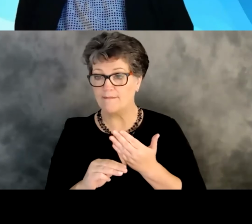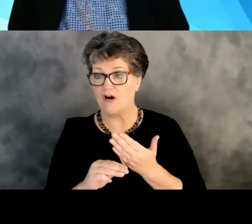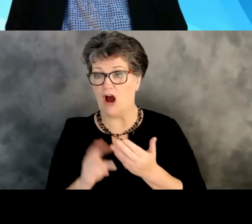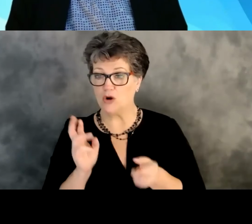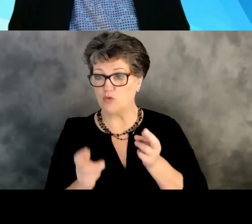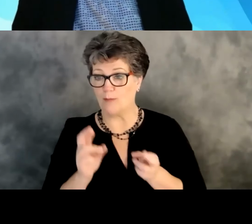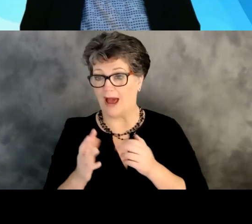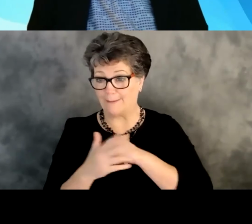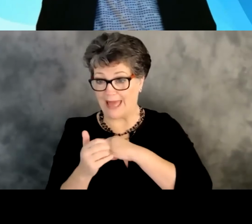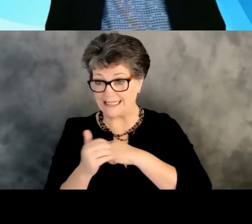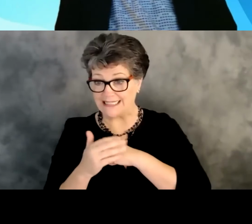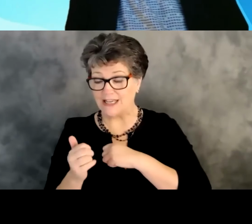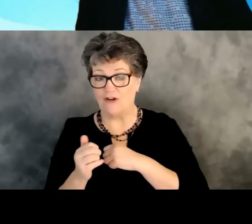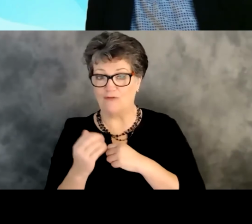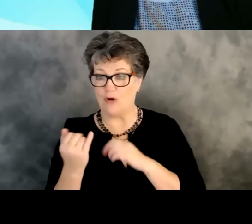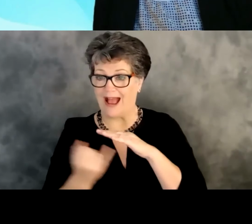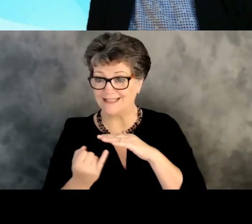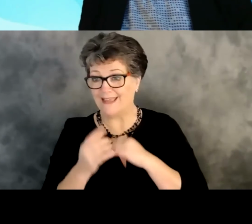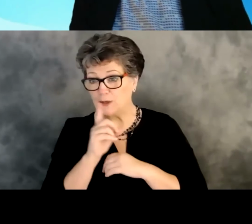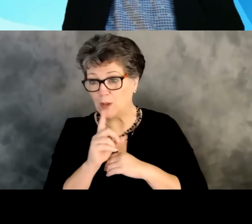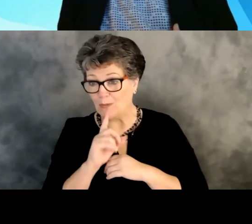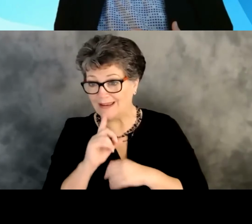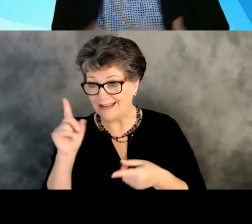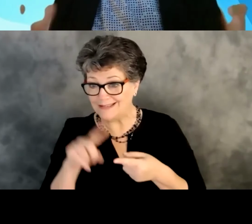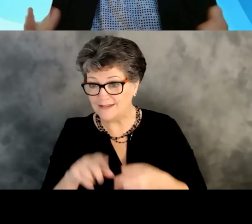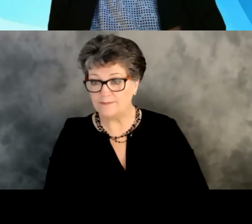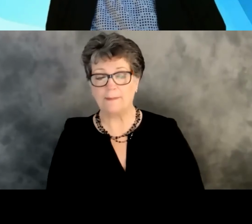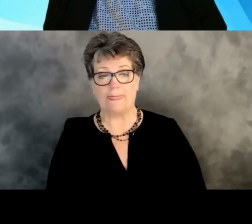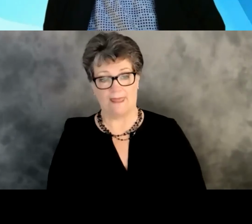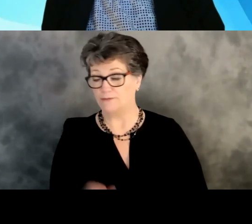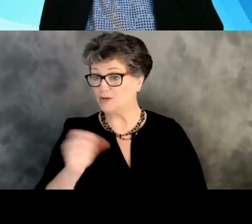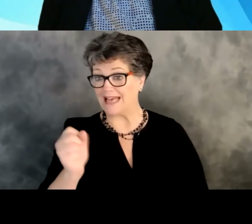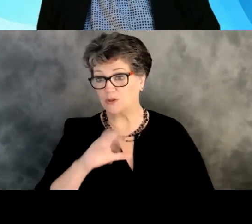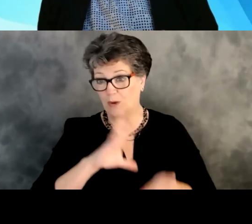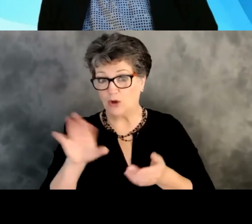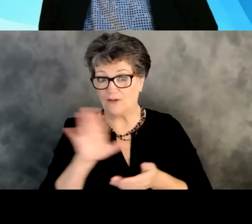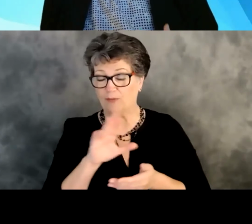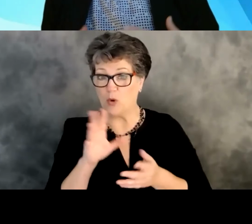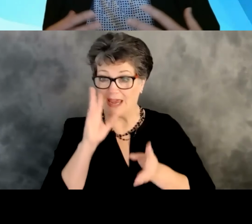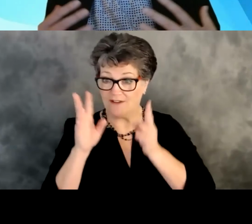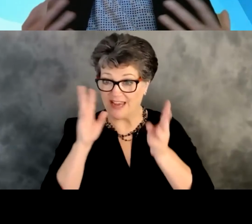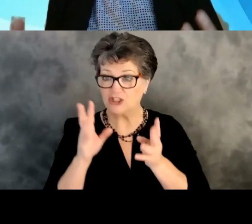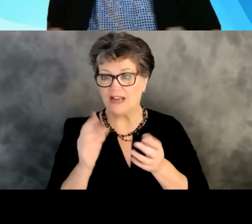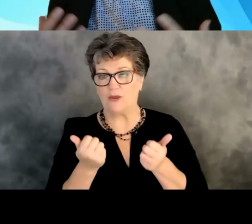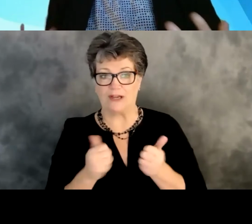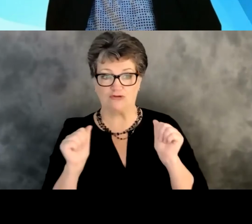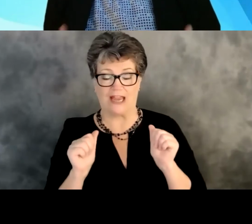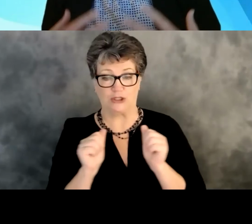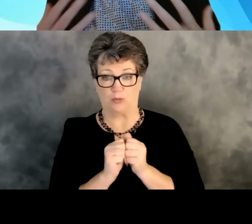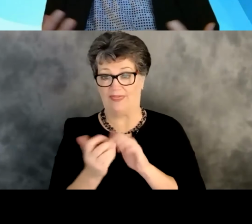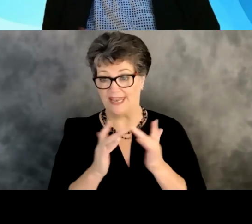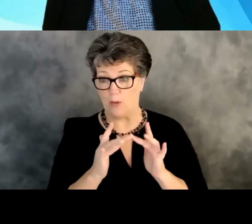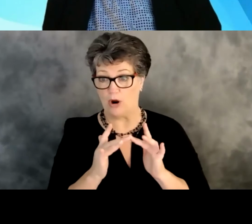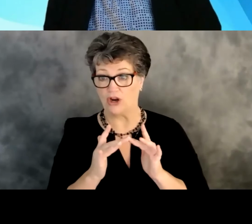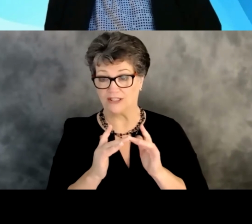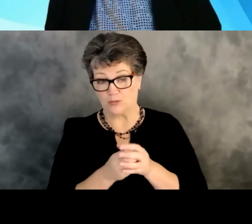pets for isolation and loneliness. So yes, we learn from your innovation, and then we try to, with the network, scale